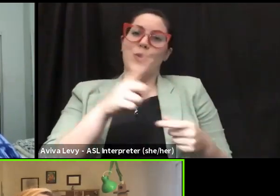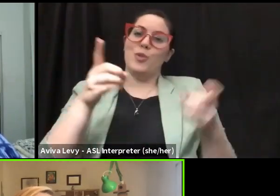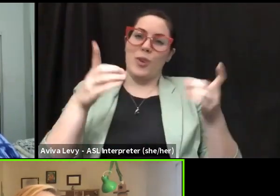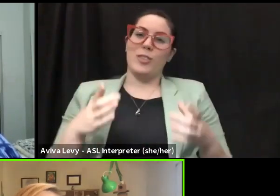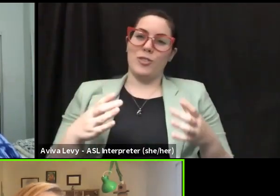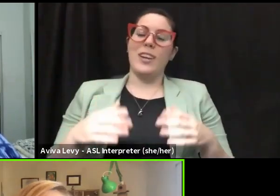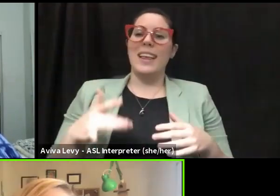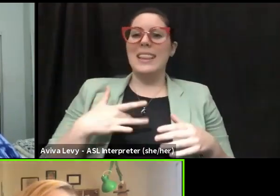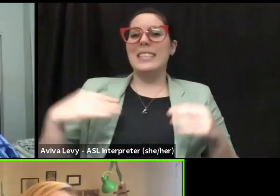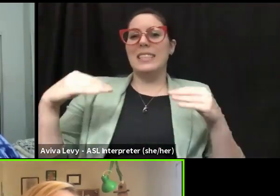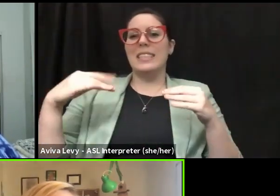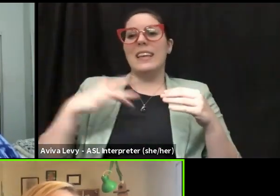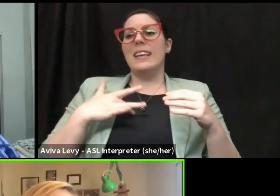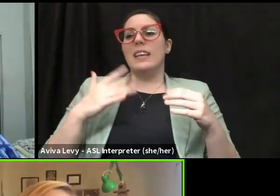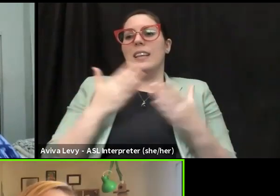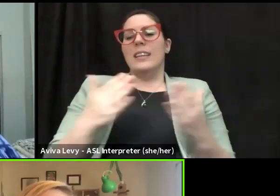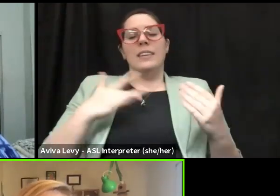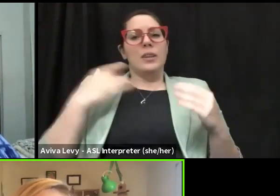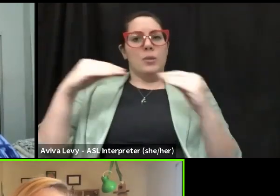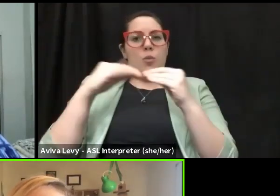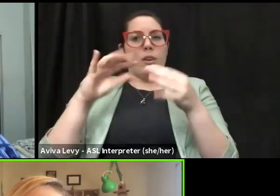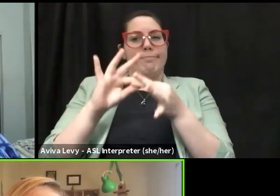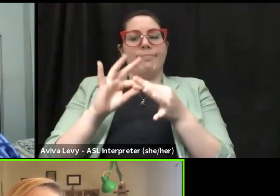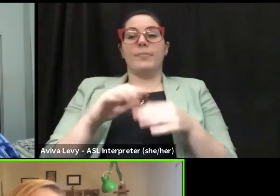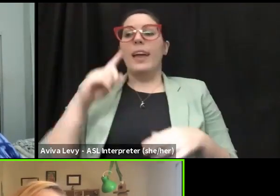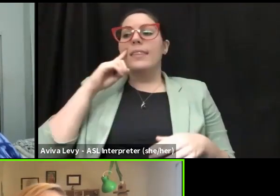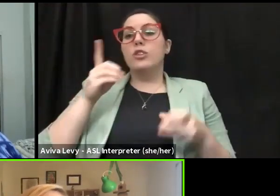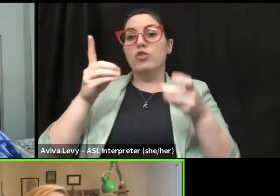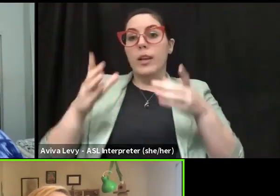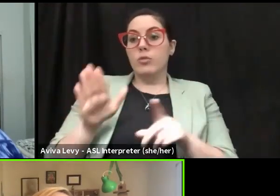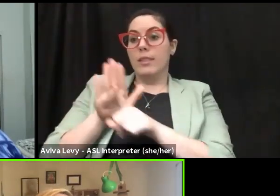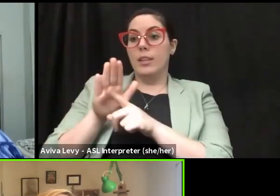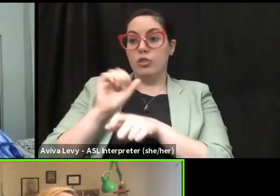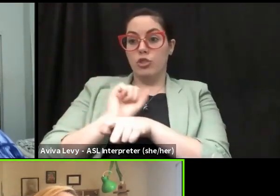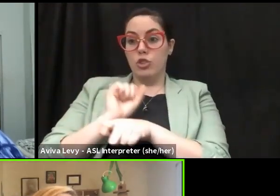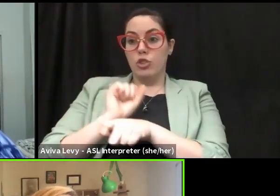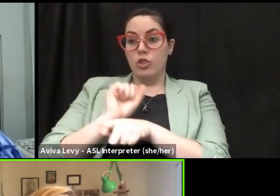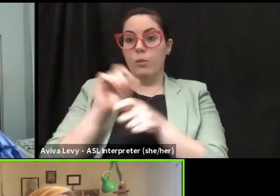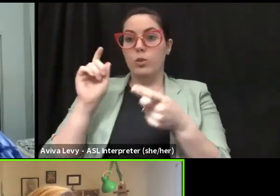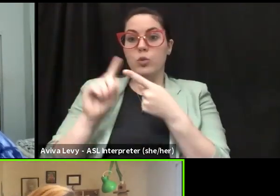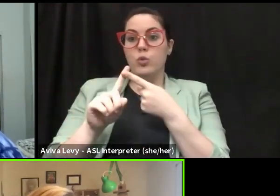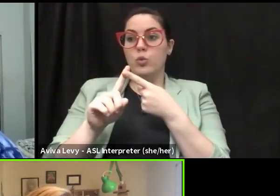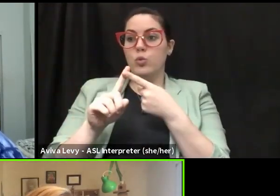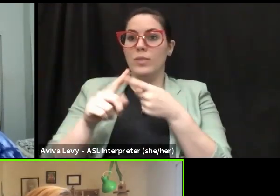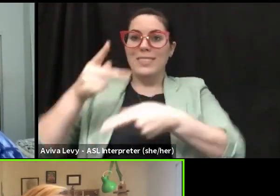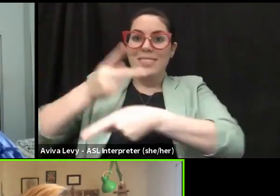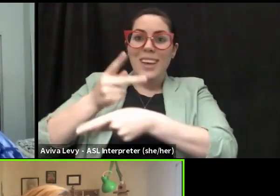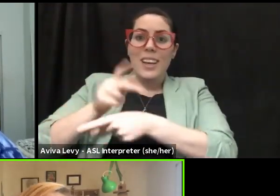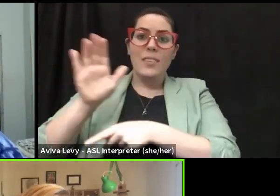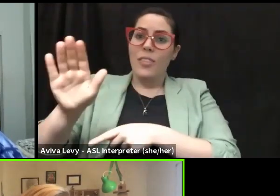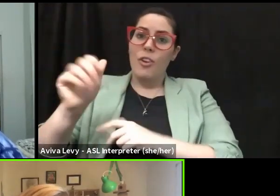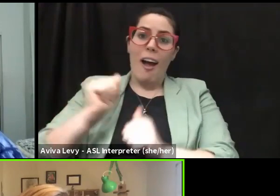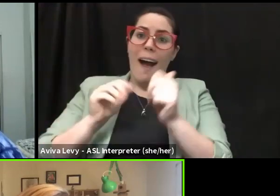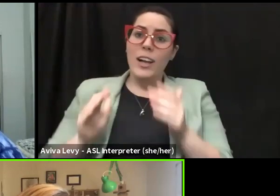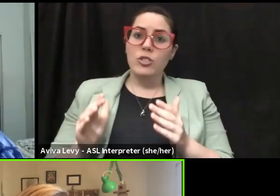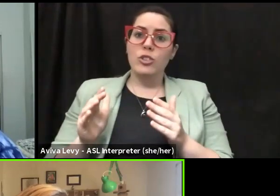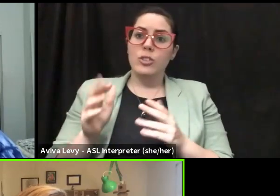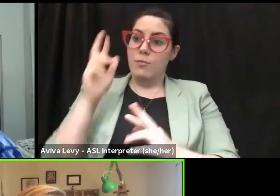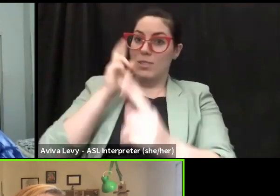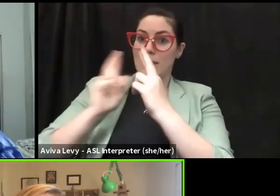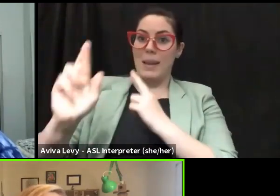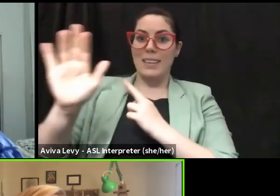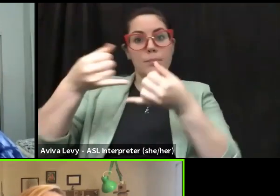mindfully running rehearsal rooms and how a director's job really includes taking care of your actors and respecting their integrity and